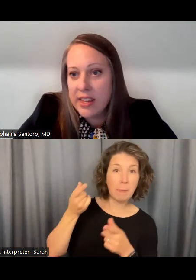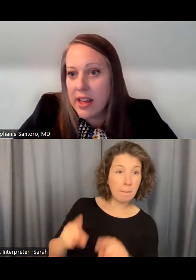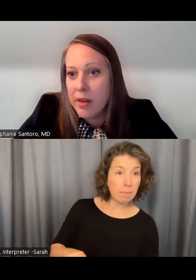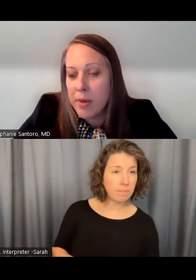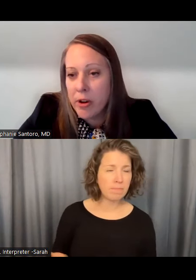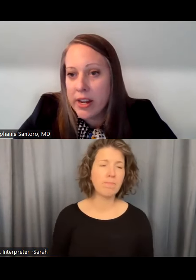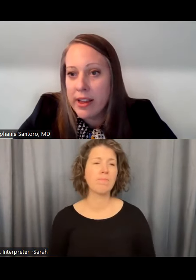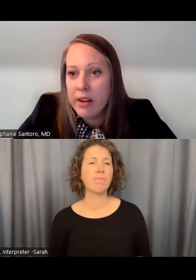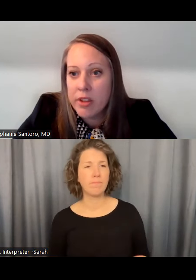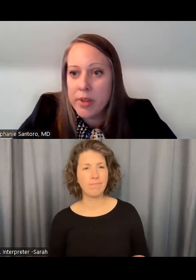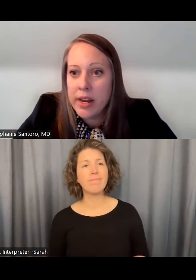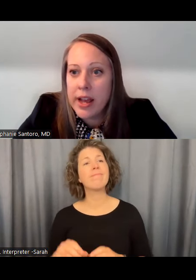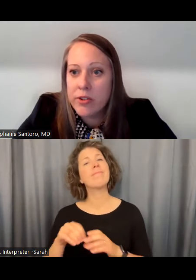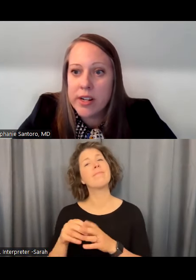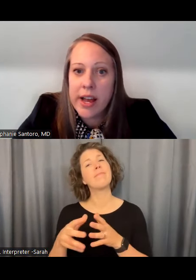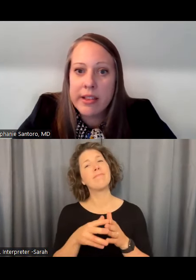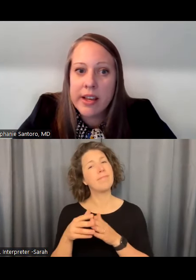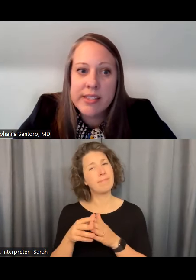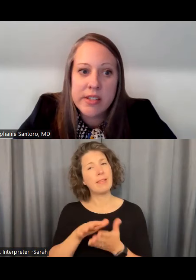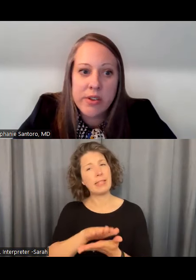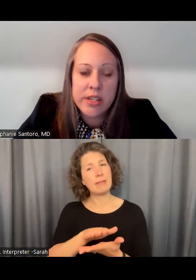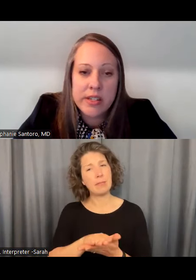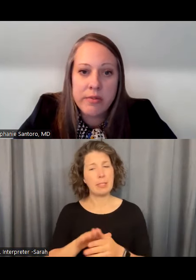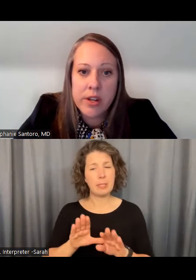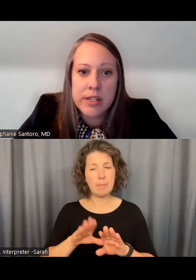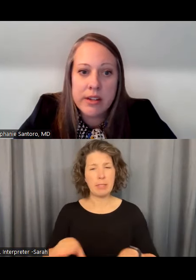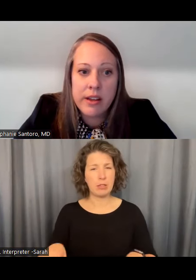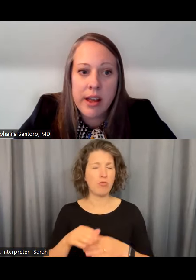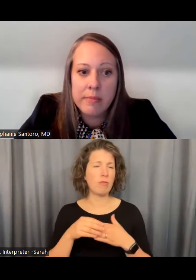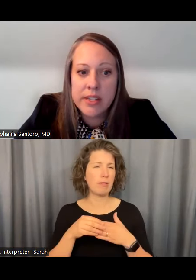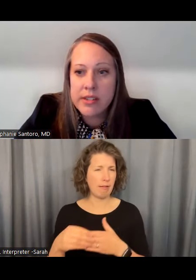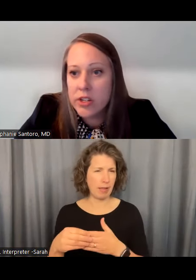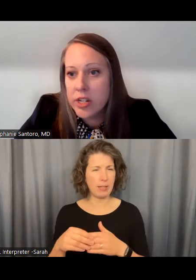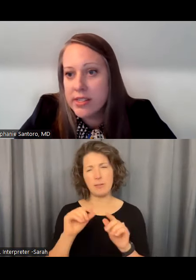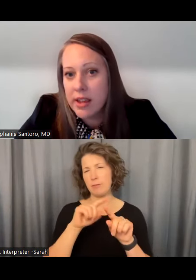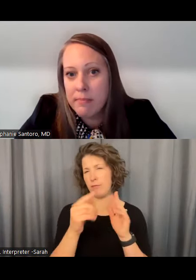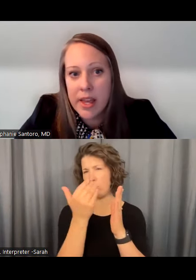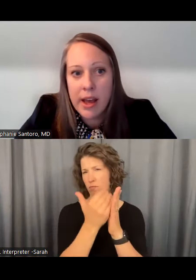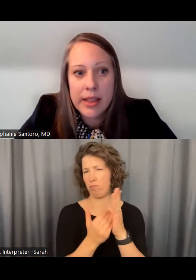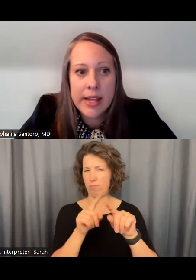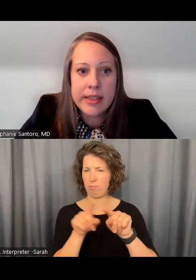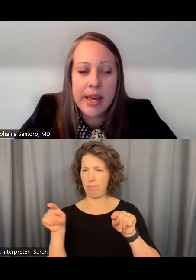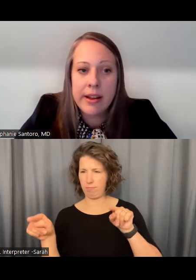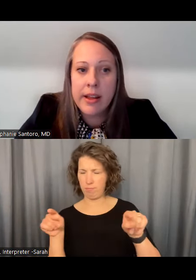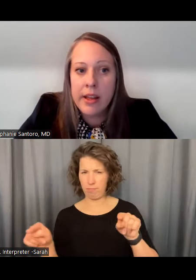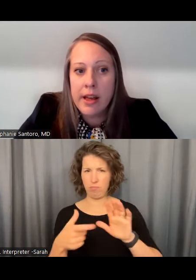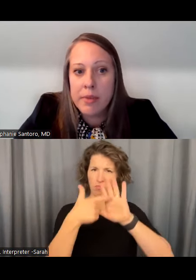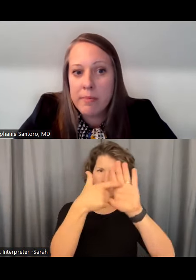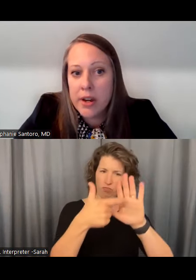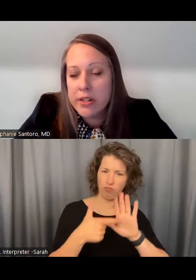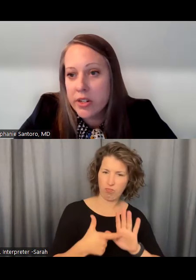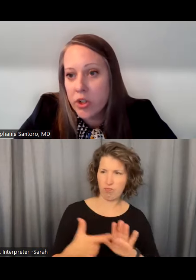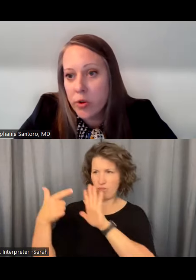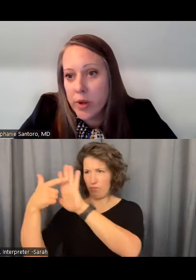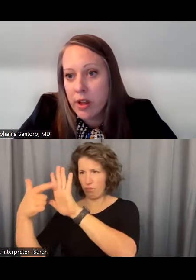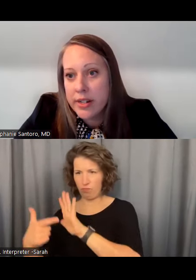In the American Academy of Pediatric Guidelines, these are the different distinctions they highlight that